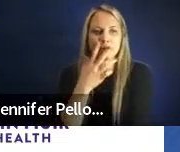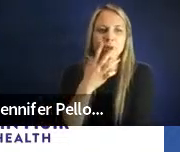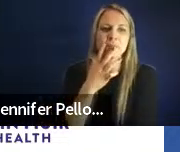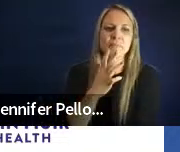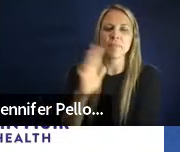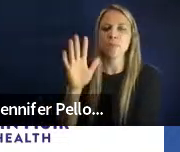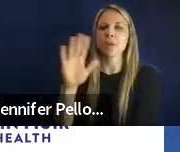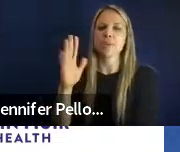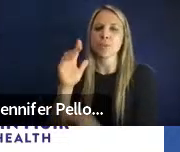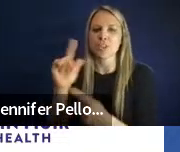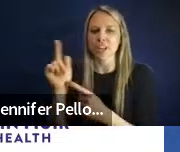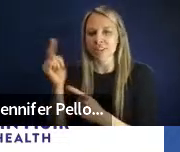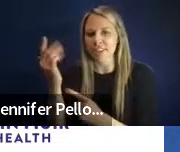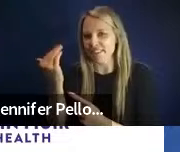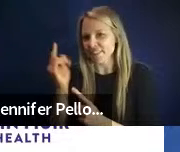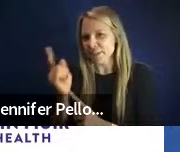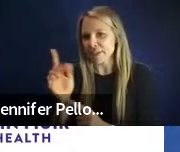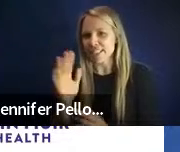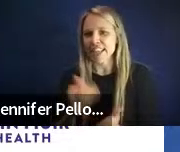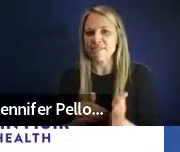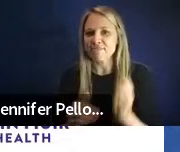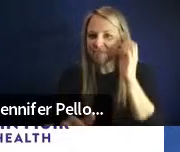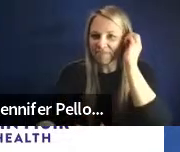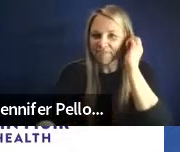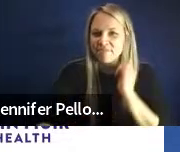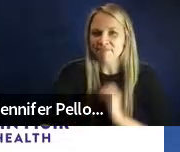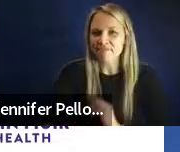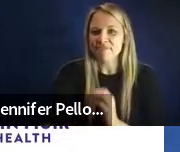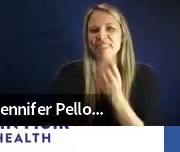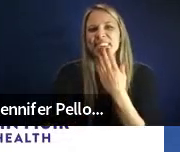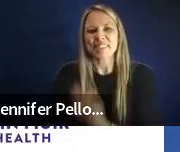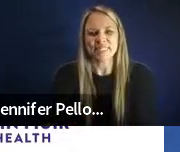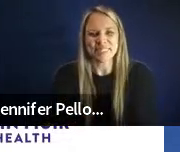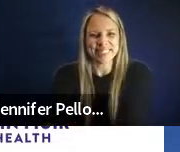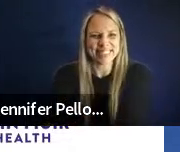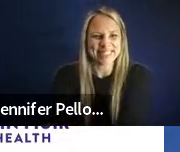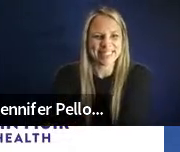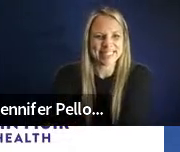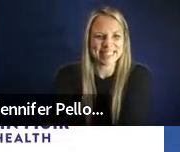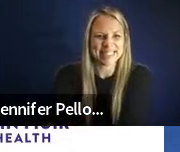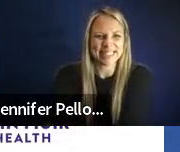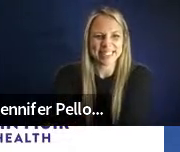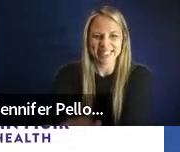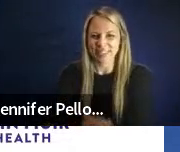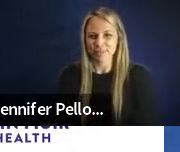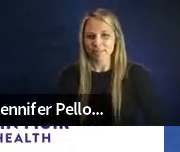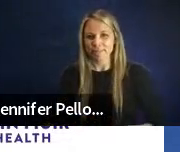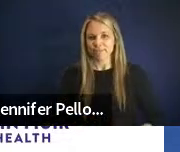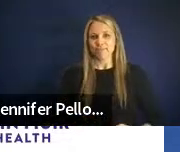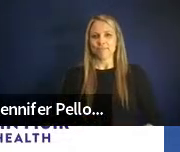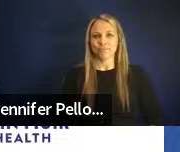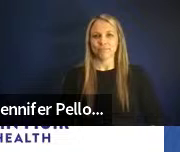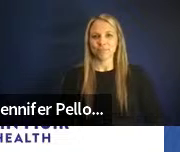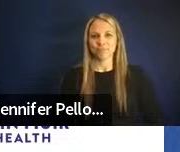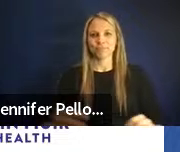switch. We're going to be switching every like 15 minutes again. Thank you.